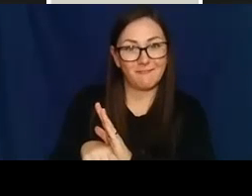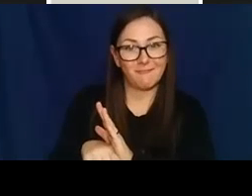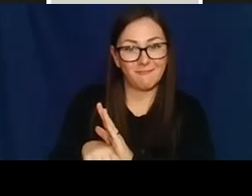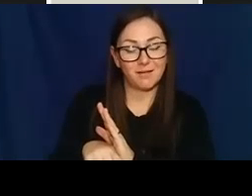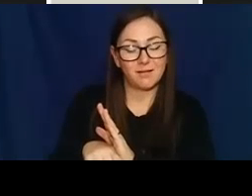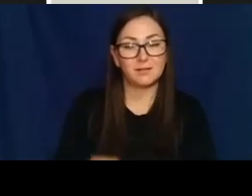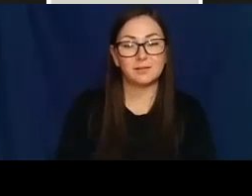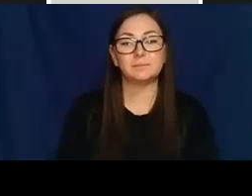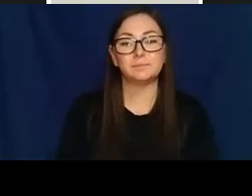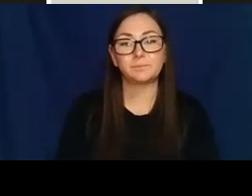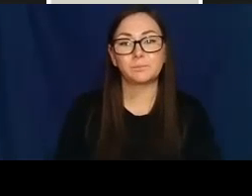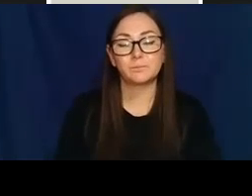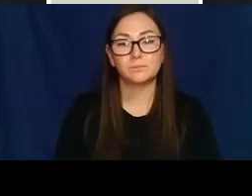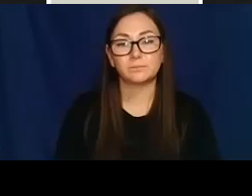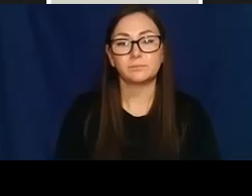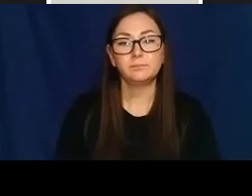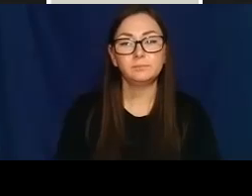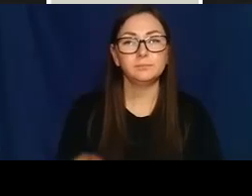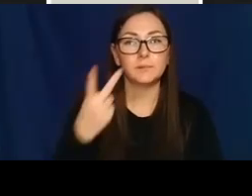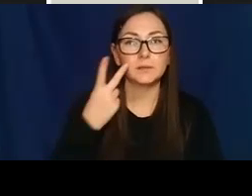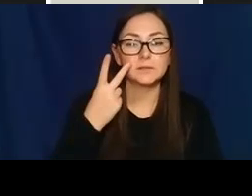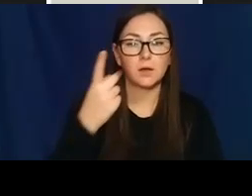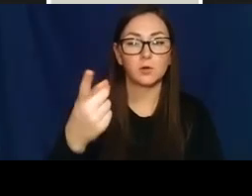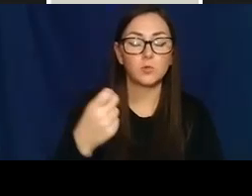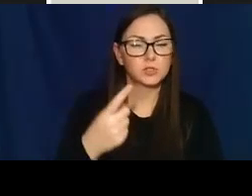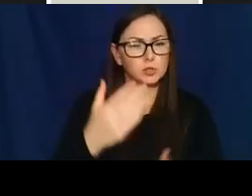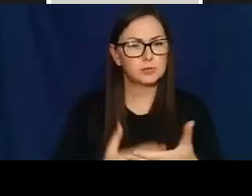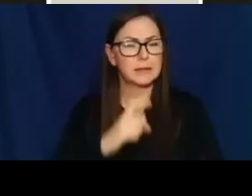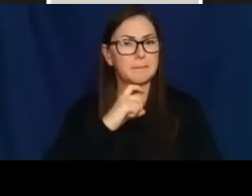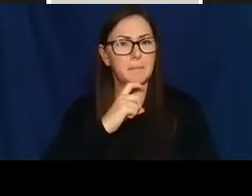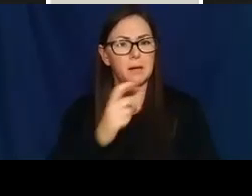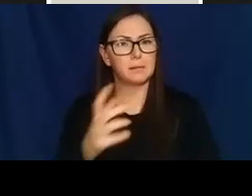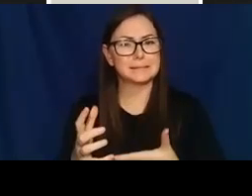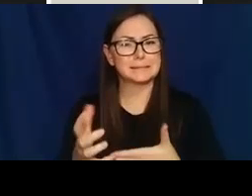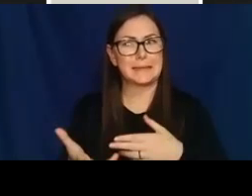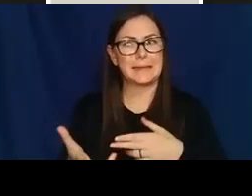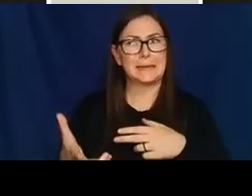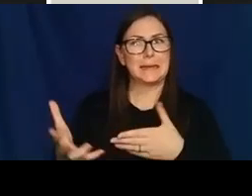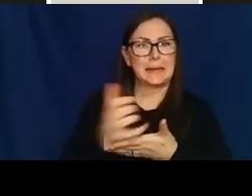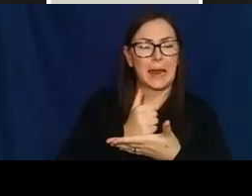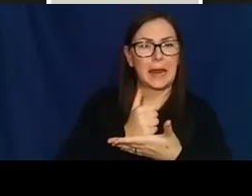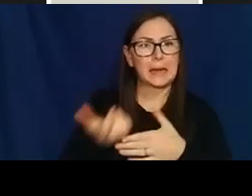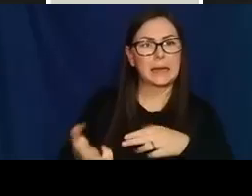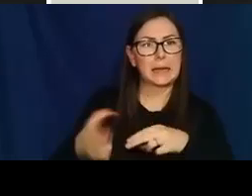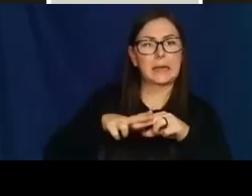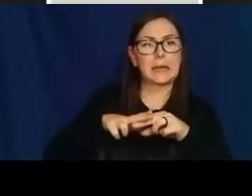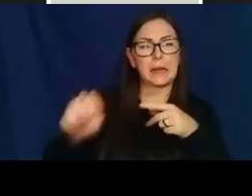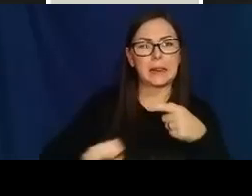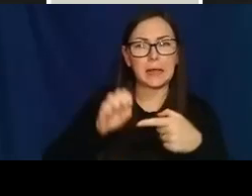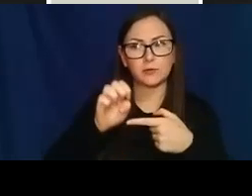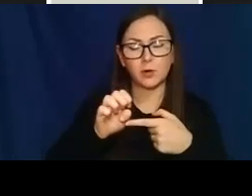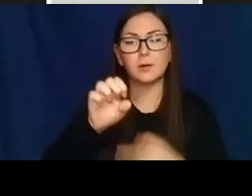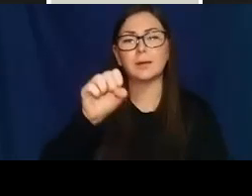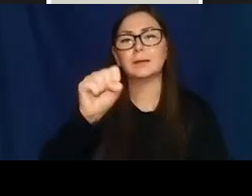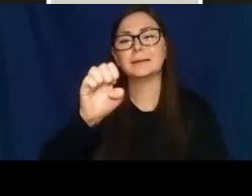question was, are semimetals gain electrons? Okay, well, remember the term semimetals.